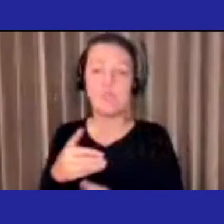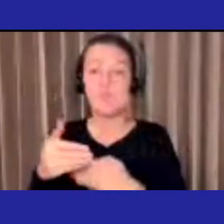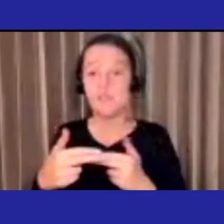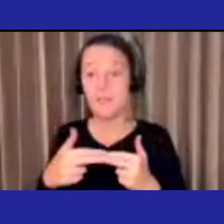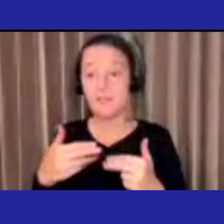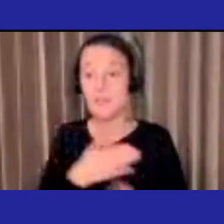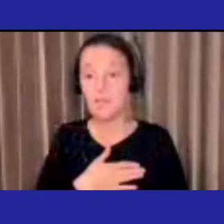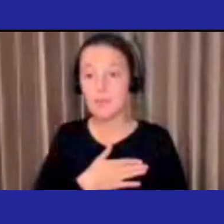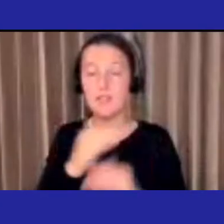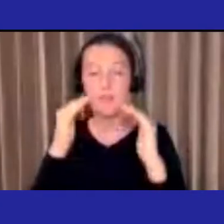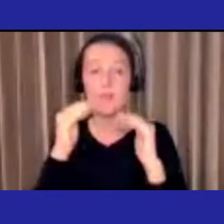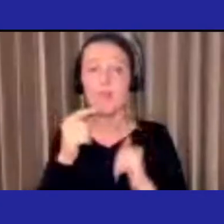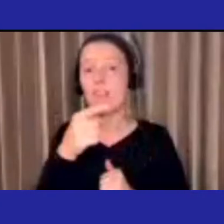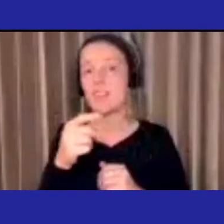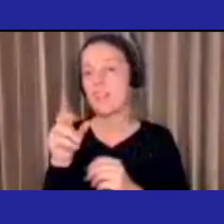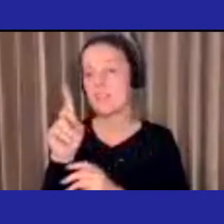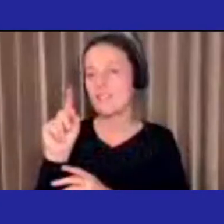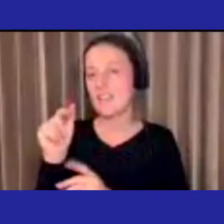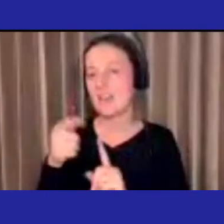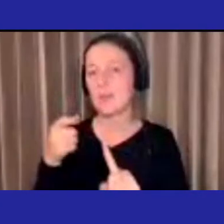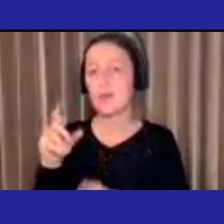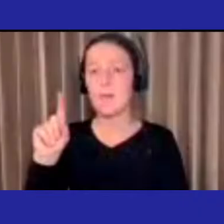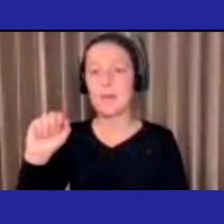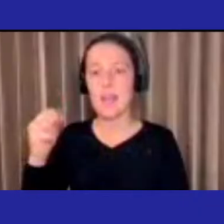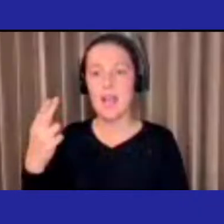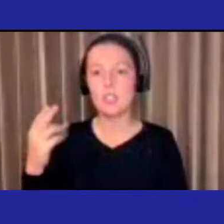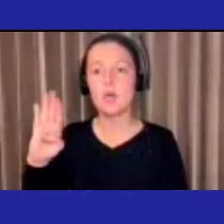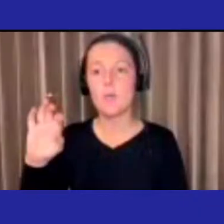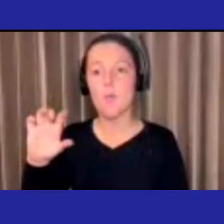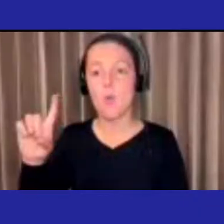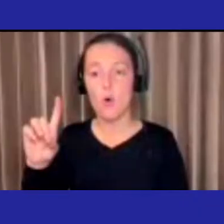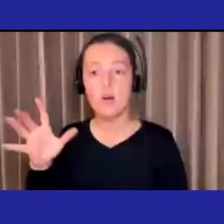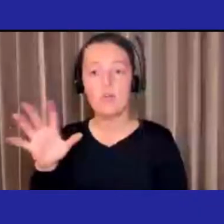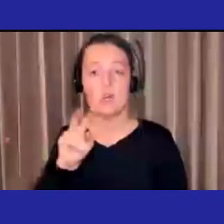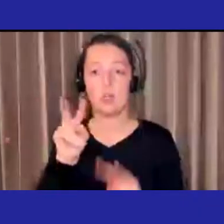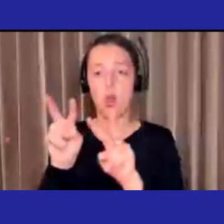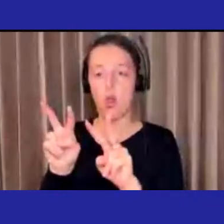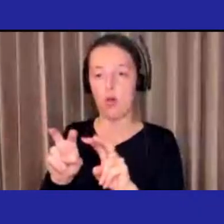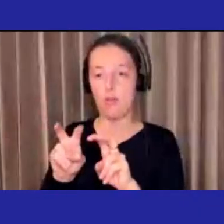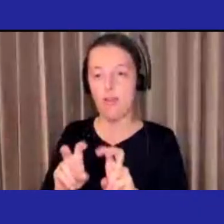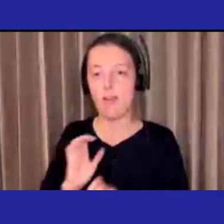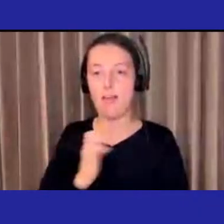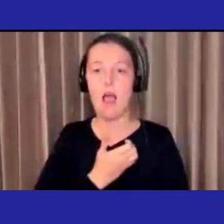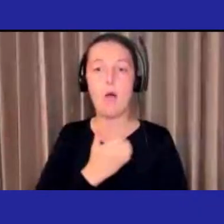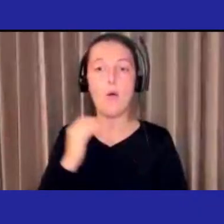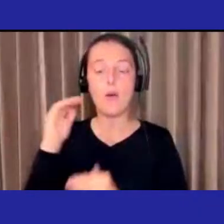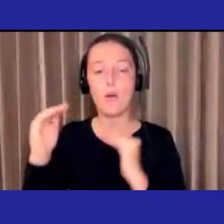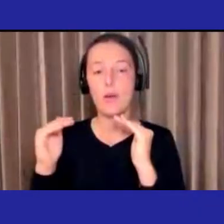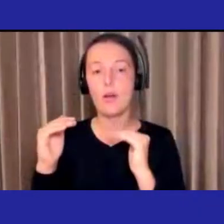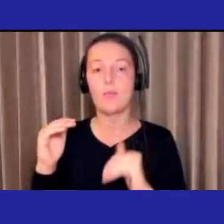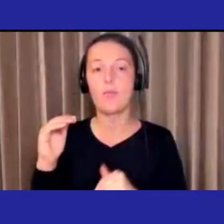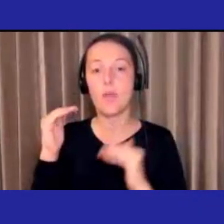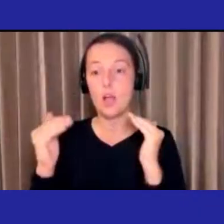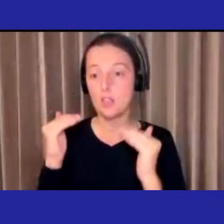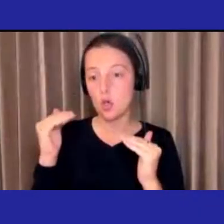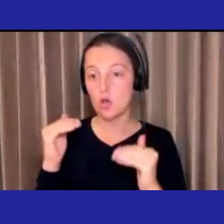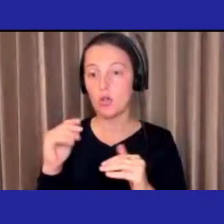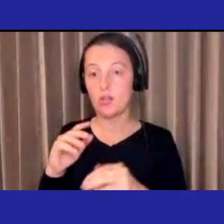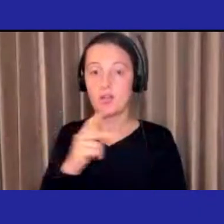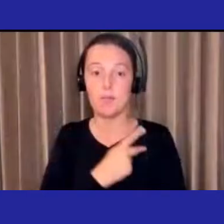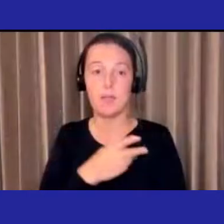from our dashboard that has looked at our adult patients with sickle cell in the last calendar